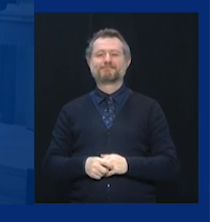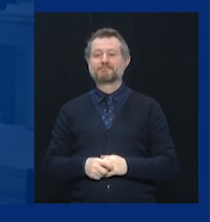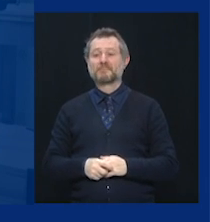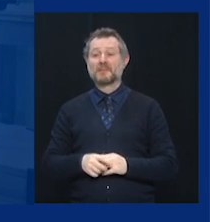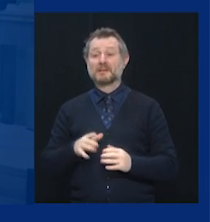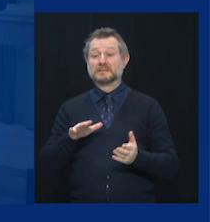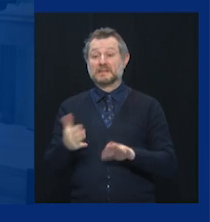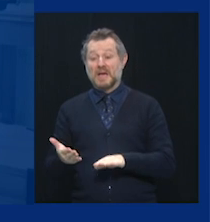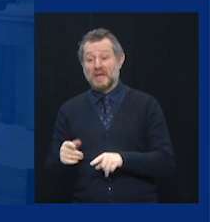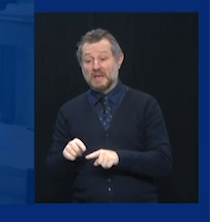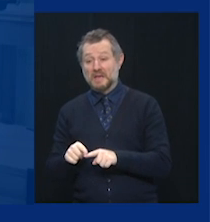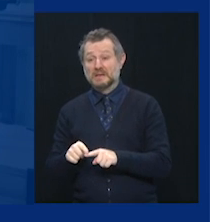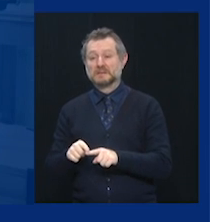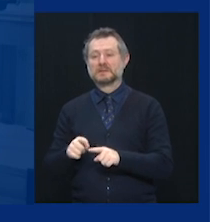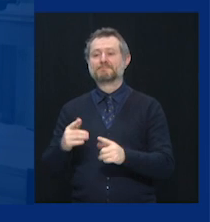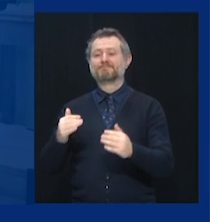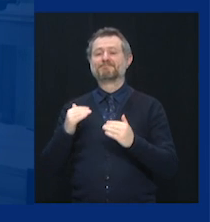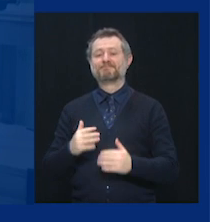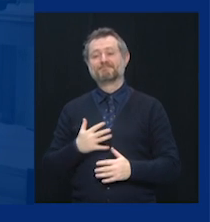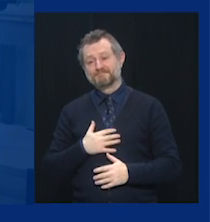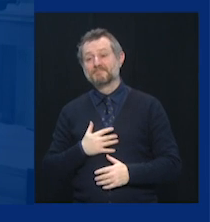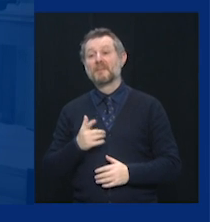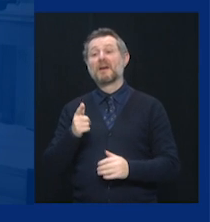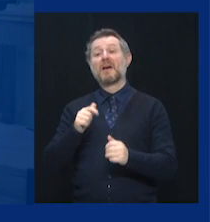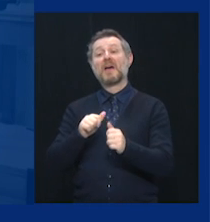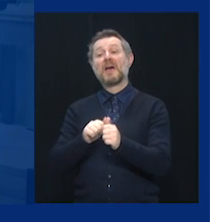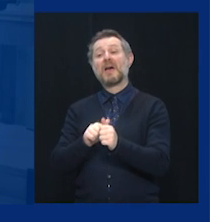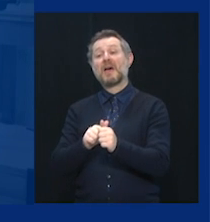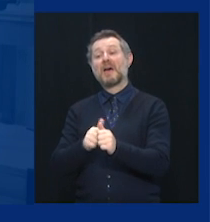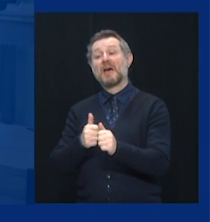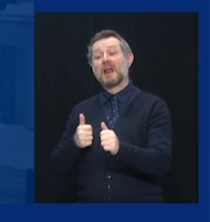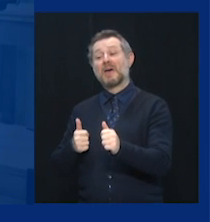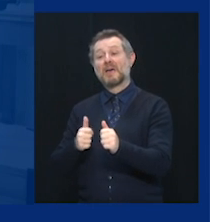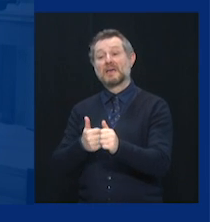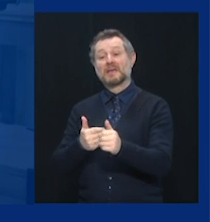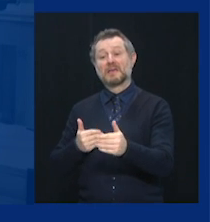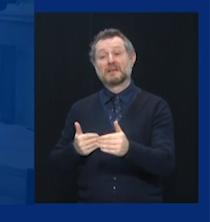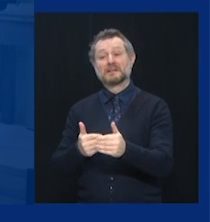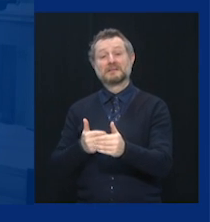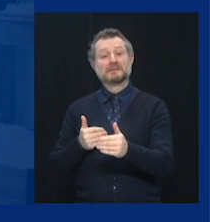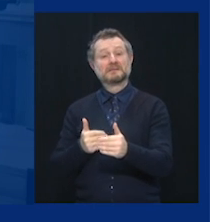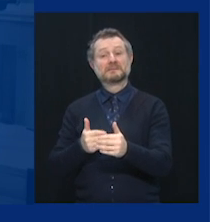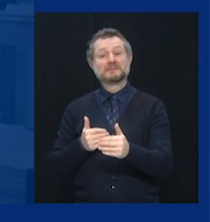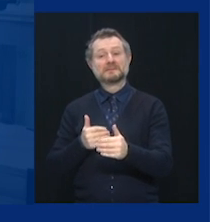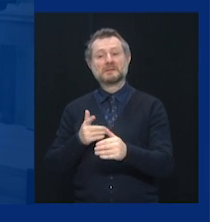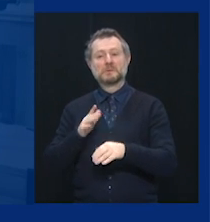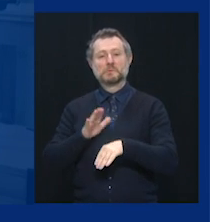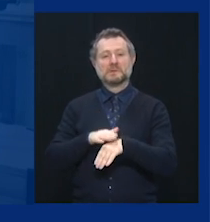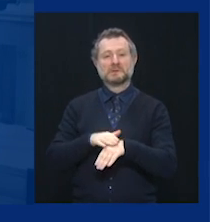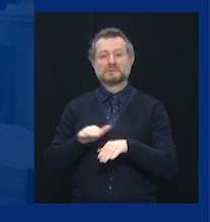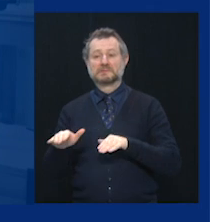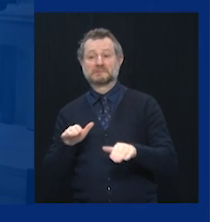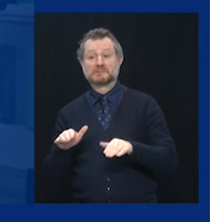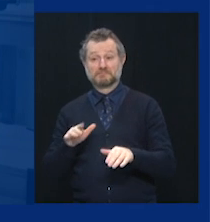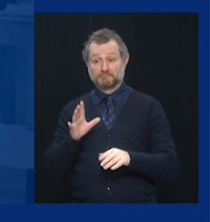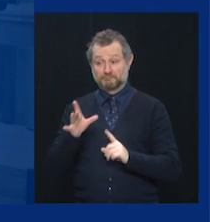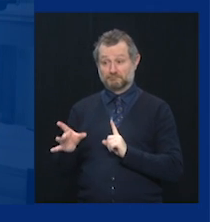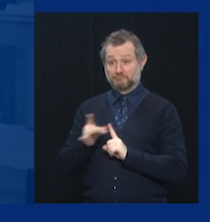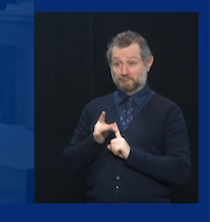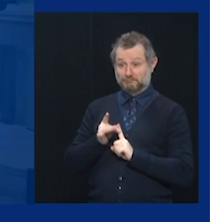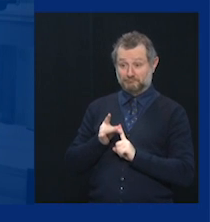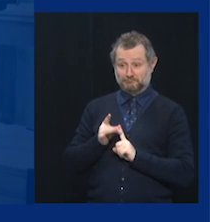lagging indicator, which is a sort of antiseptic term, but you get infected, you go into a